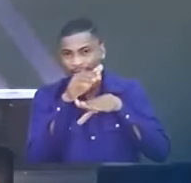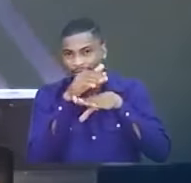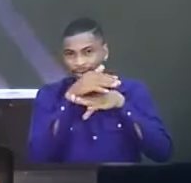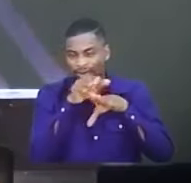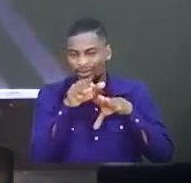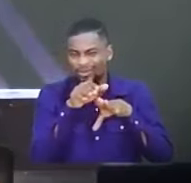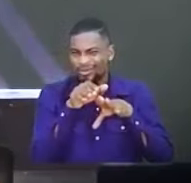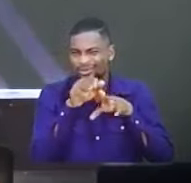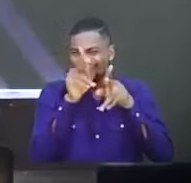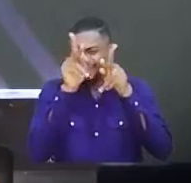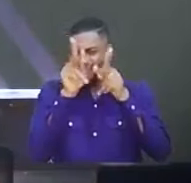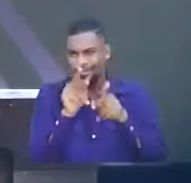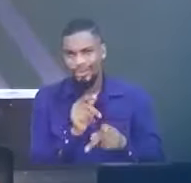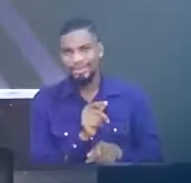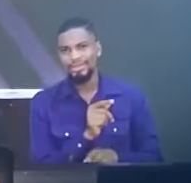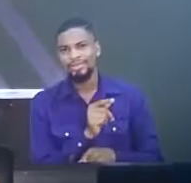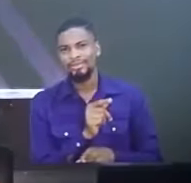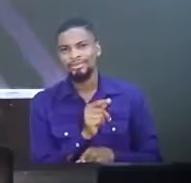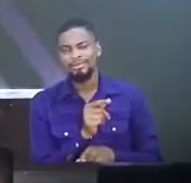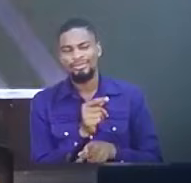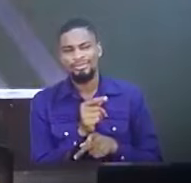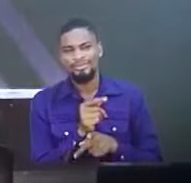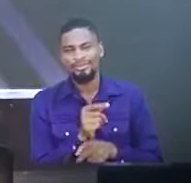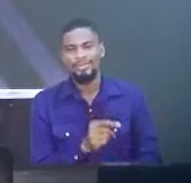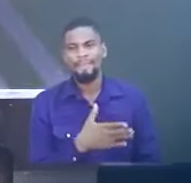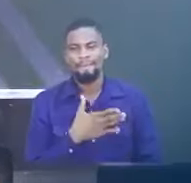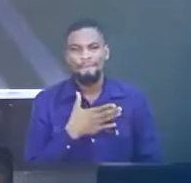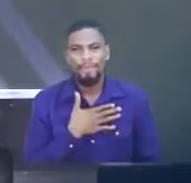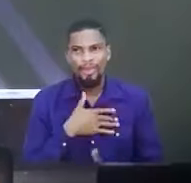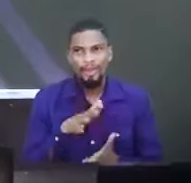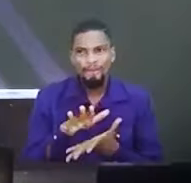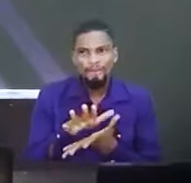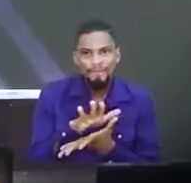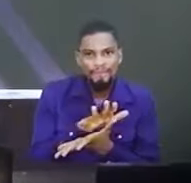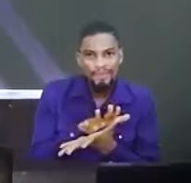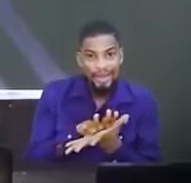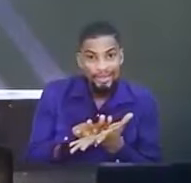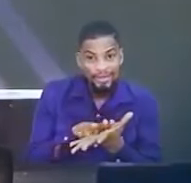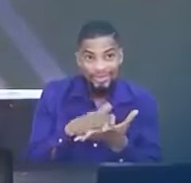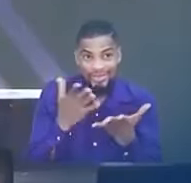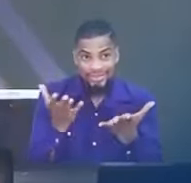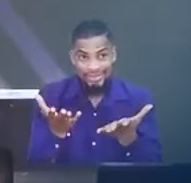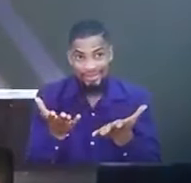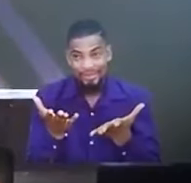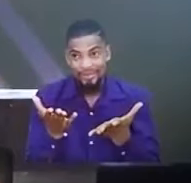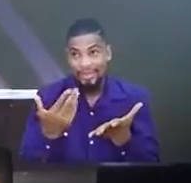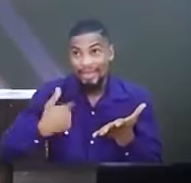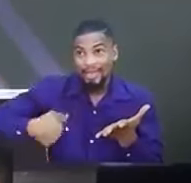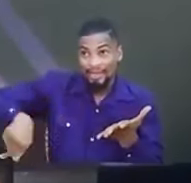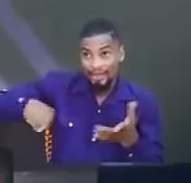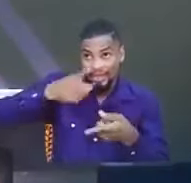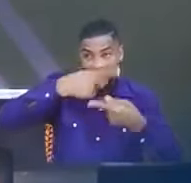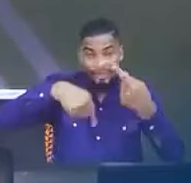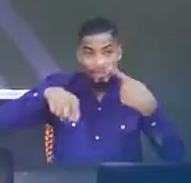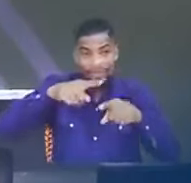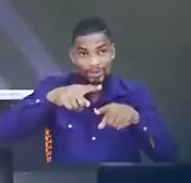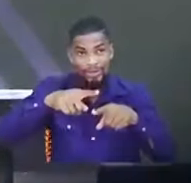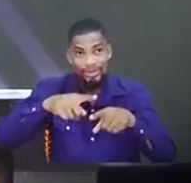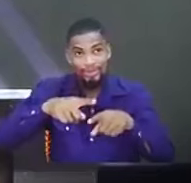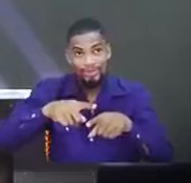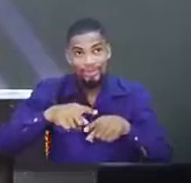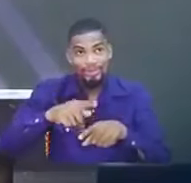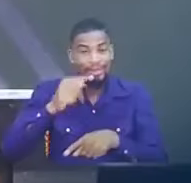heart." Now, my interest is the last sentence. Shall we read together? "And